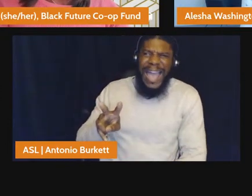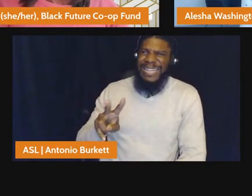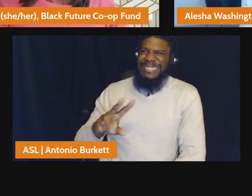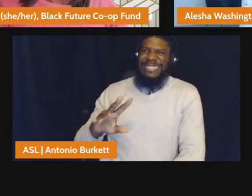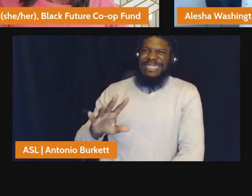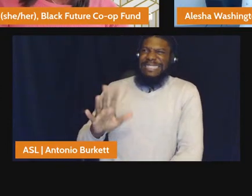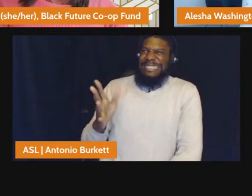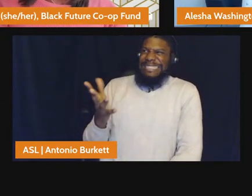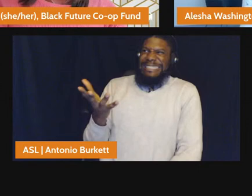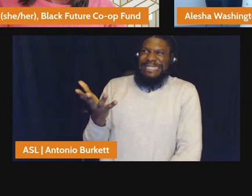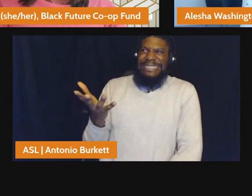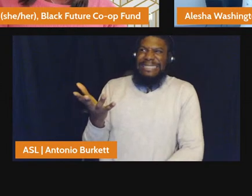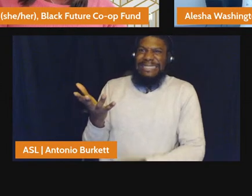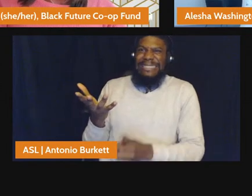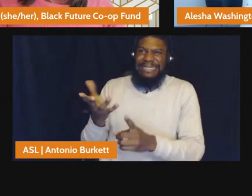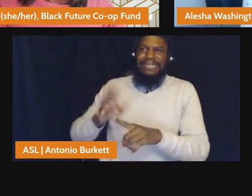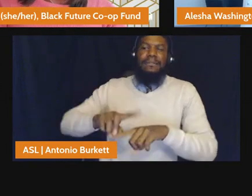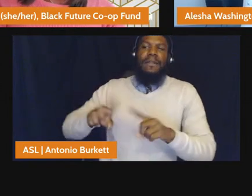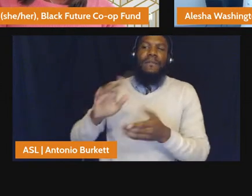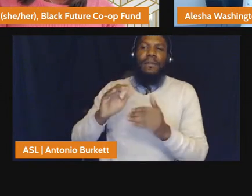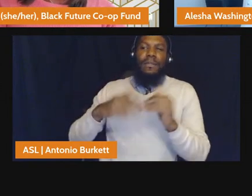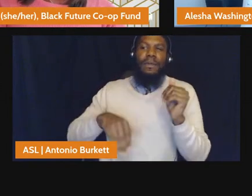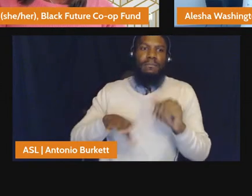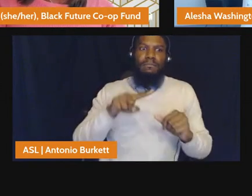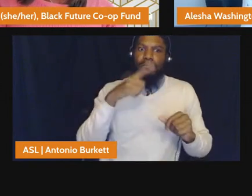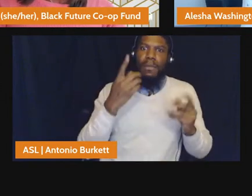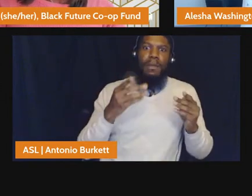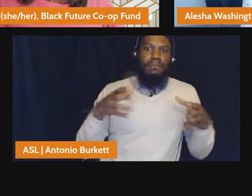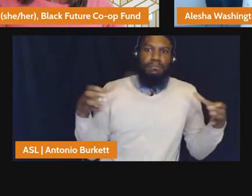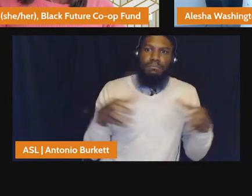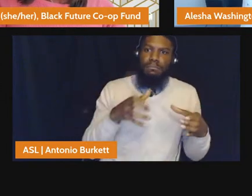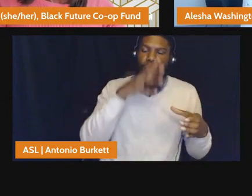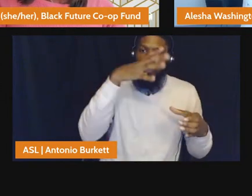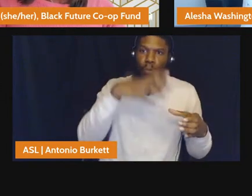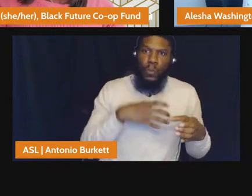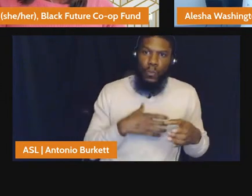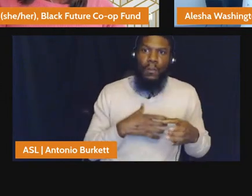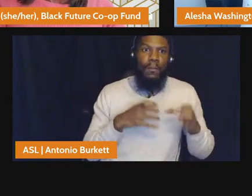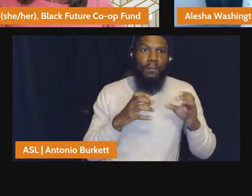predominantly white women in the organization. And allies have to say, okay, we